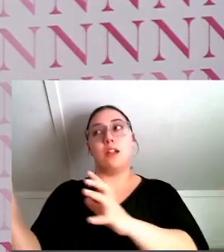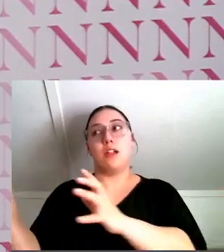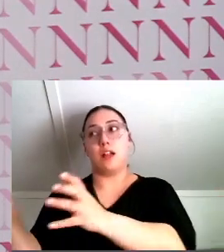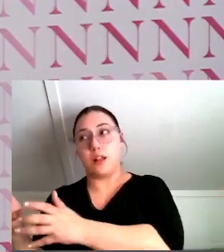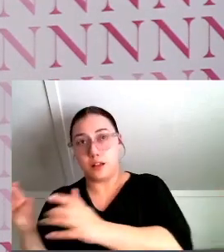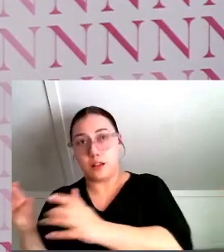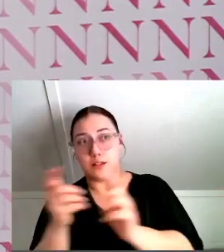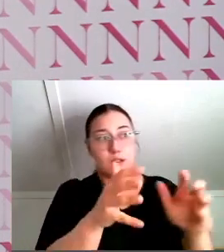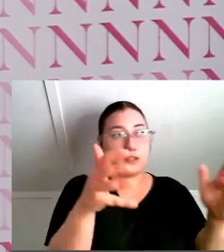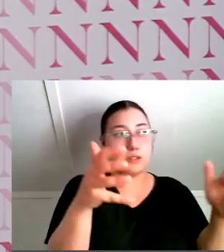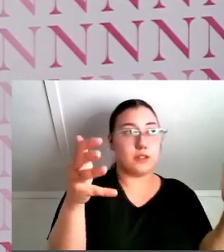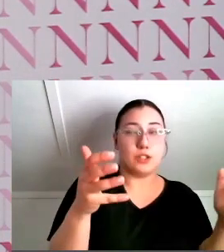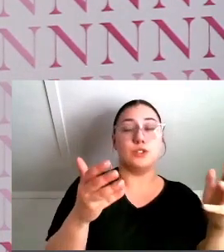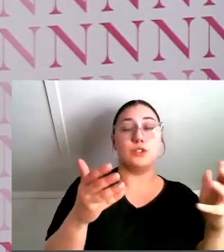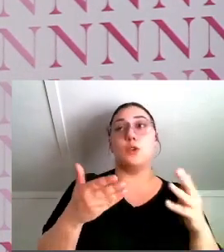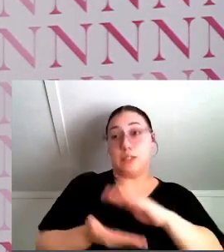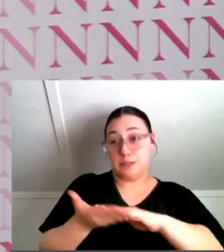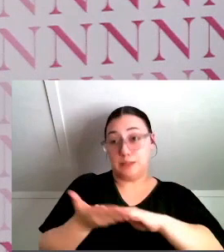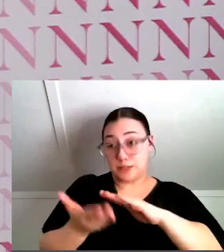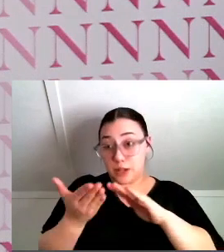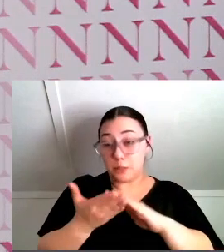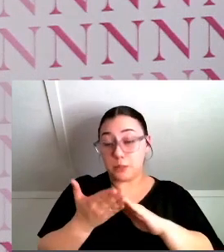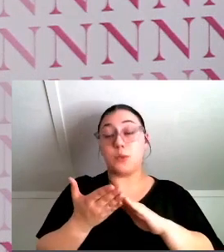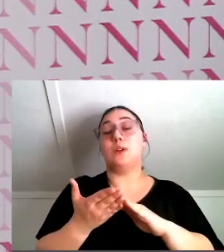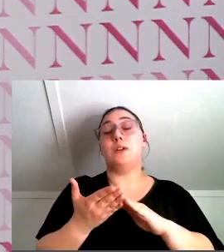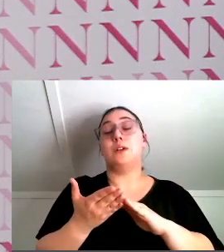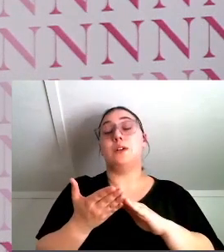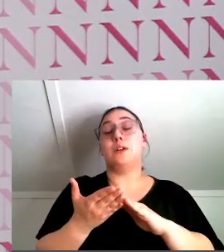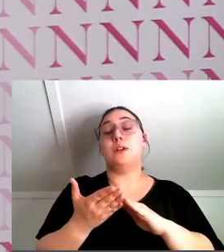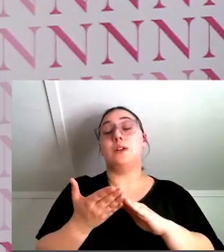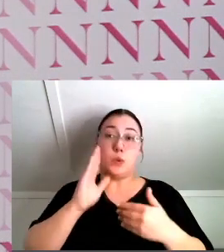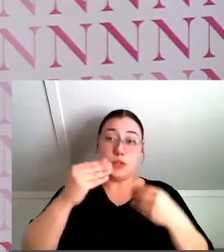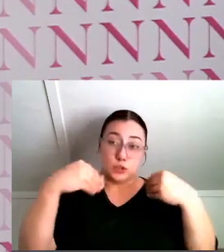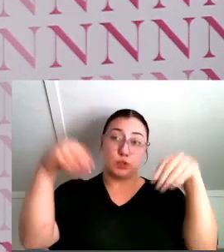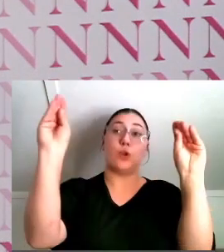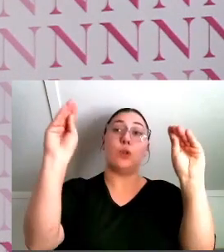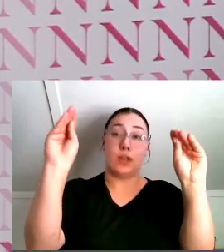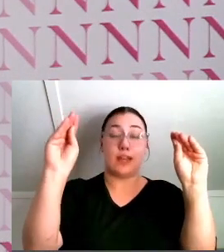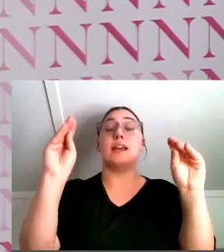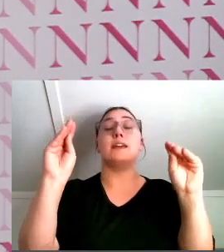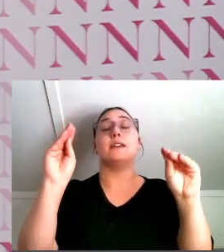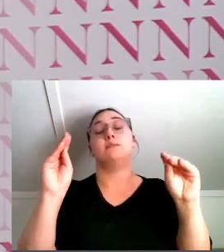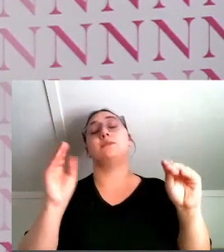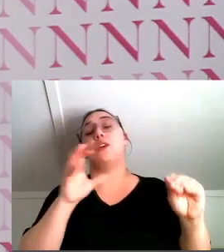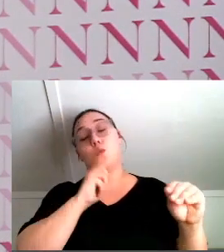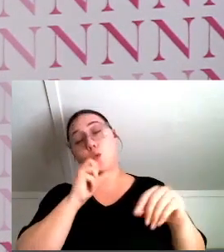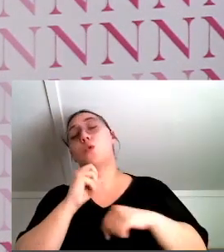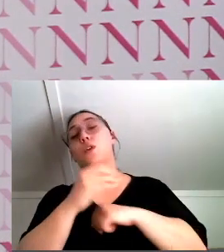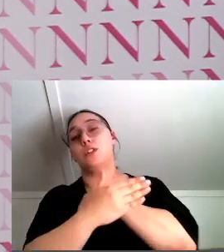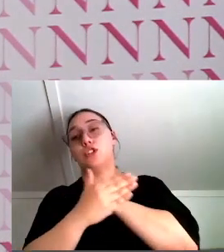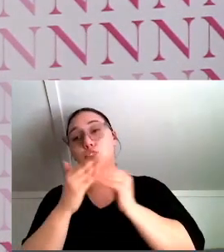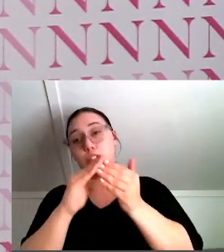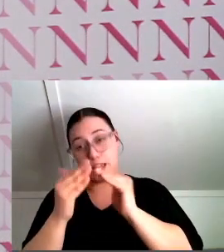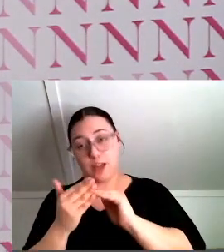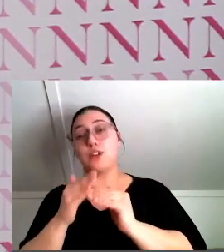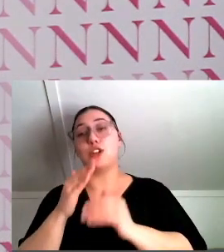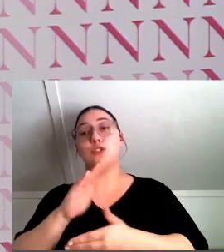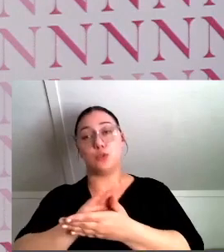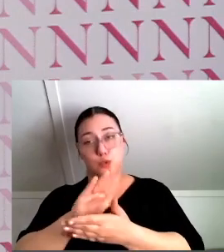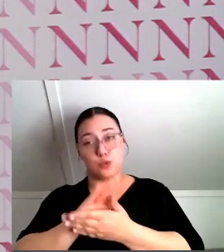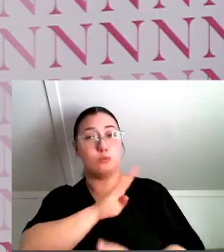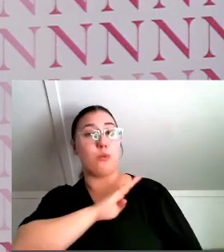open, we're going to sell it to the Orange County School Board. That's not exactly what